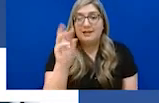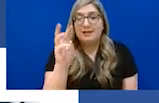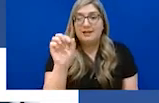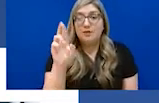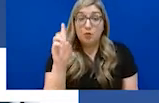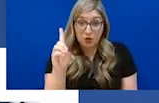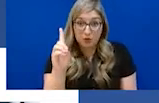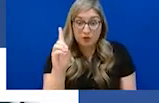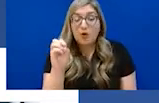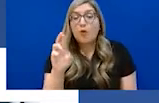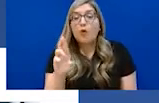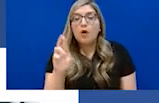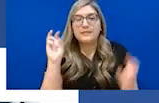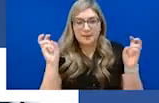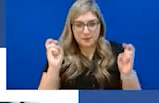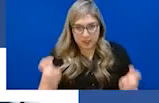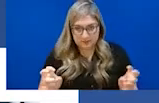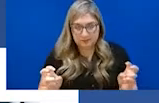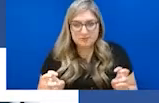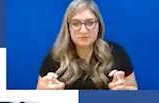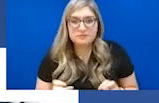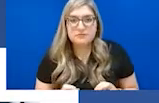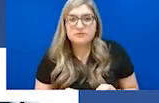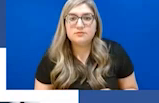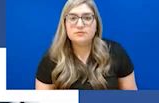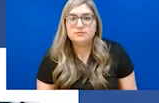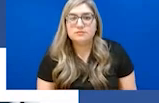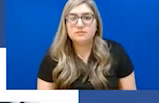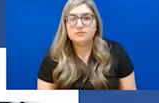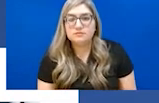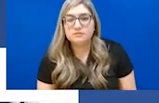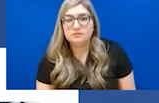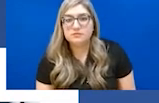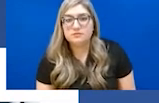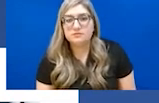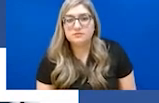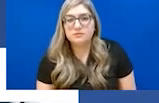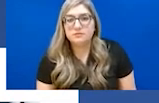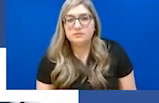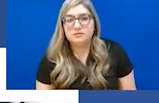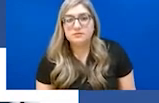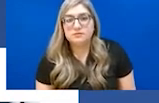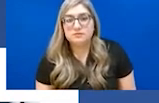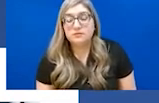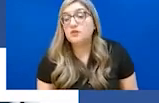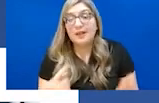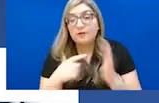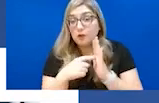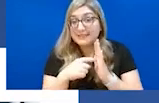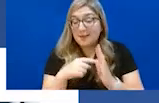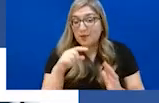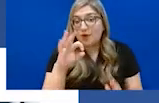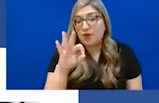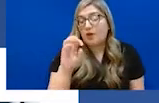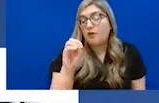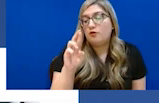they couldn't find them. So now to search for keywords, like in the case of the forensic accounting, he put